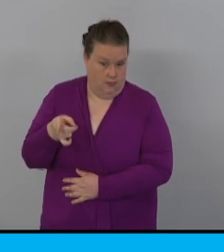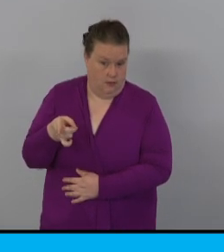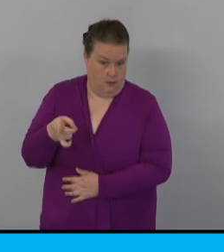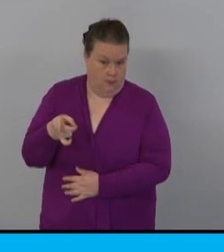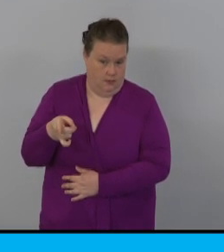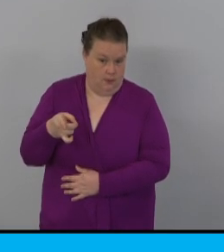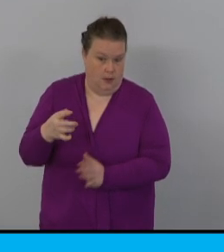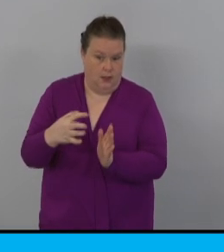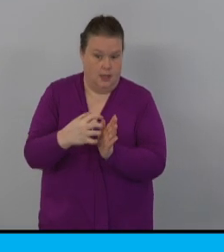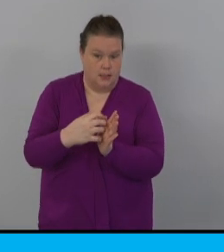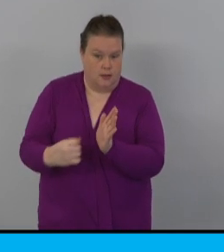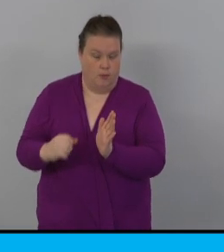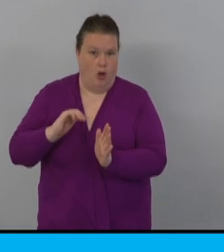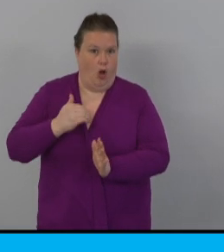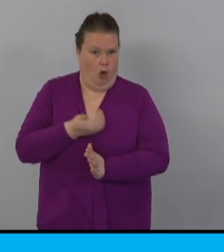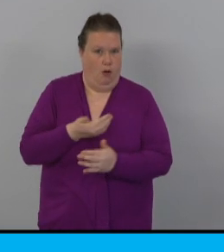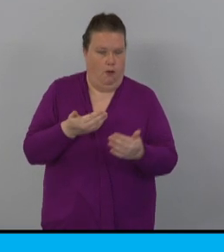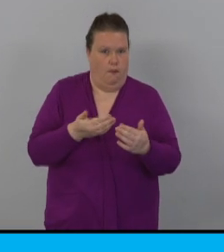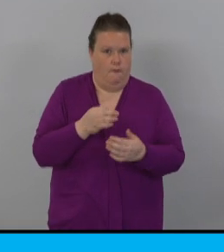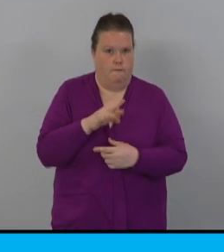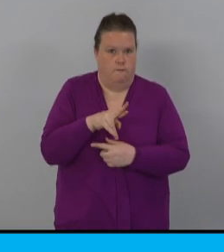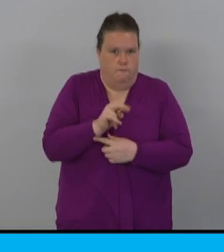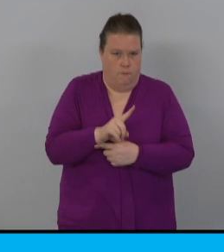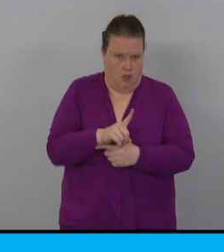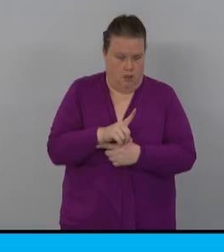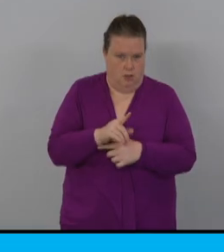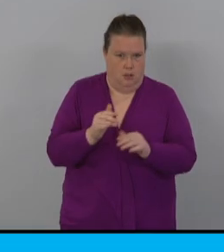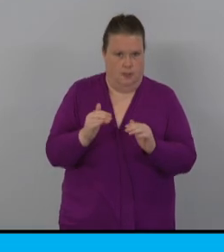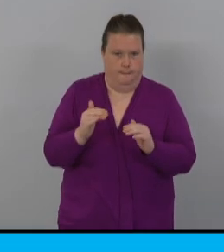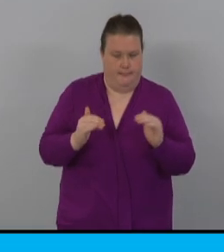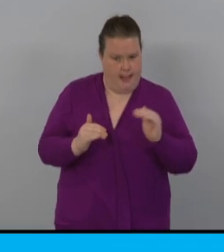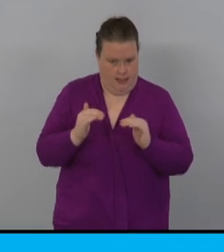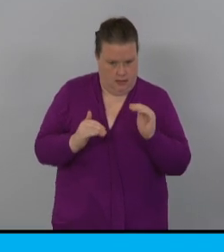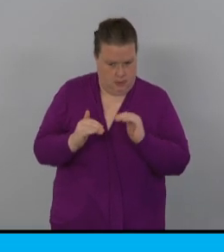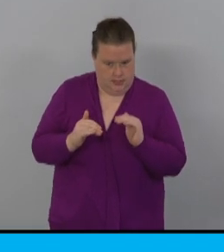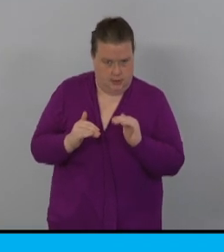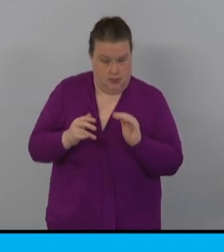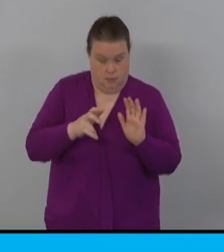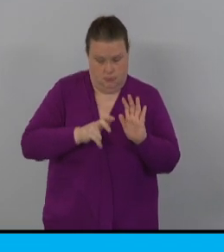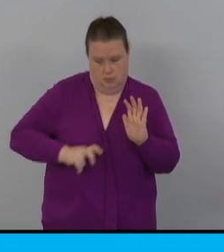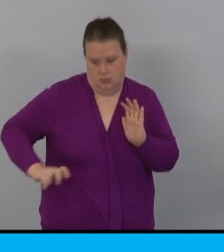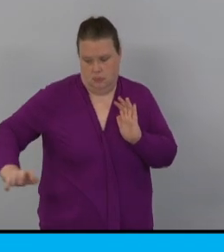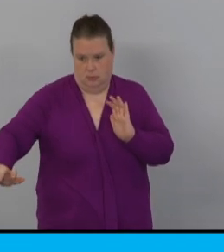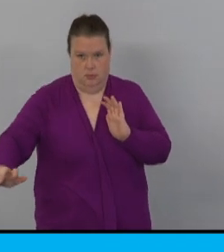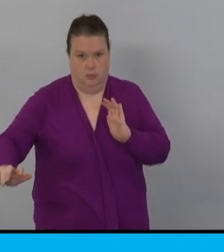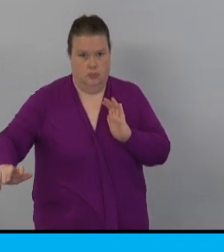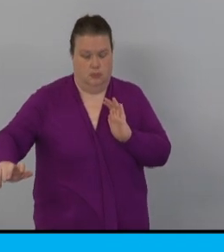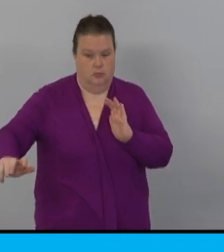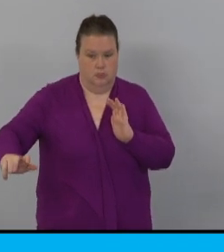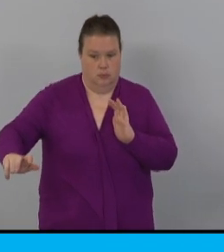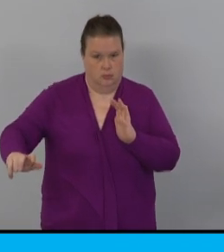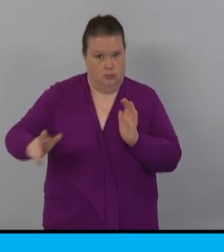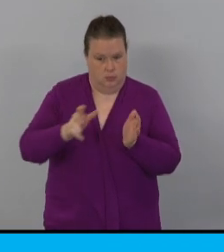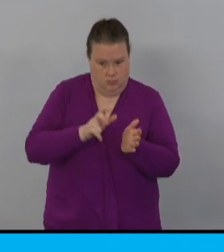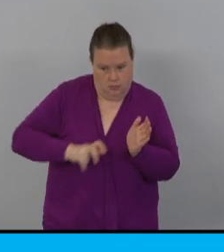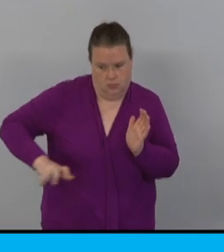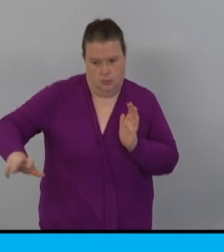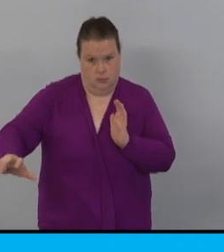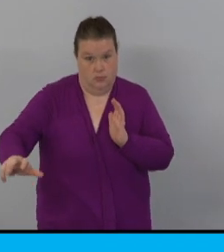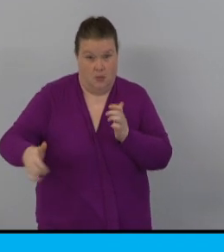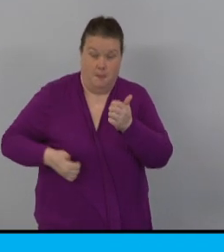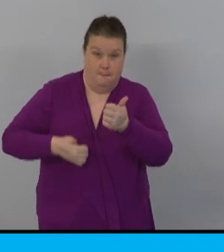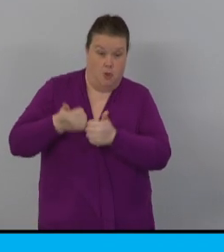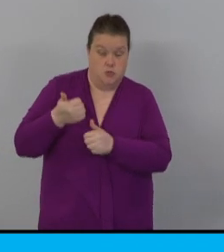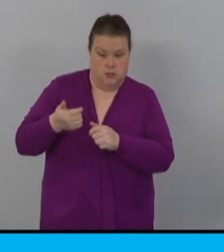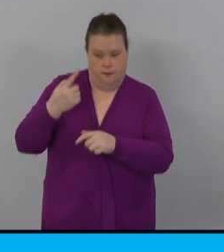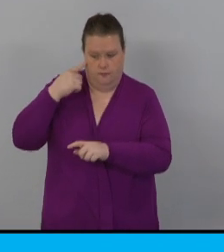our fund balance, if you will, because that's most of what we have to move over there to make them whole is for the day school